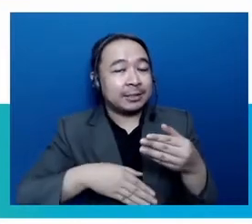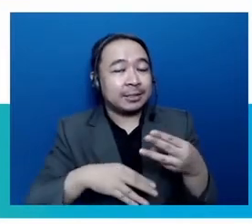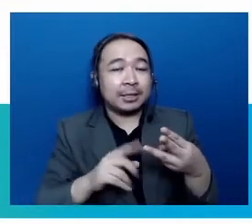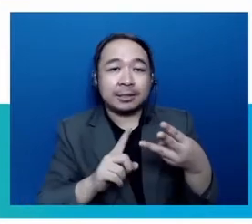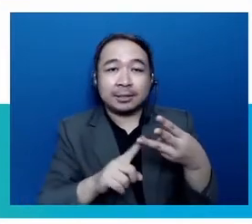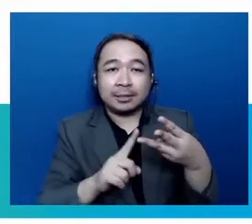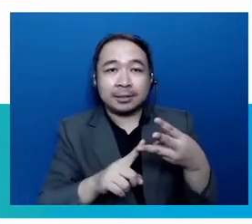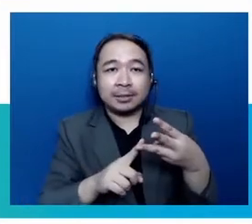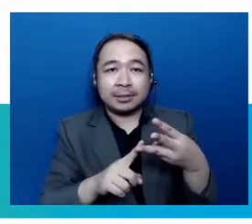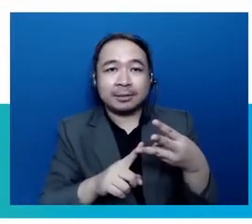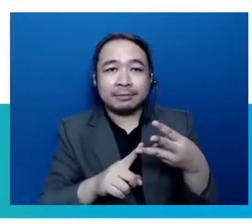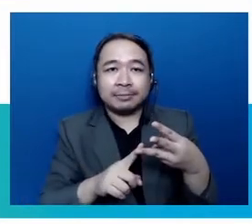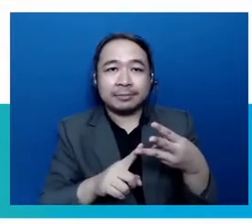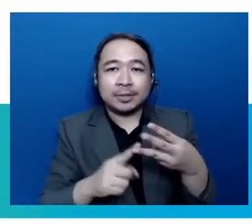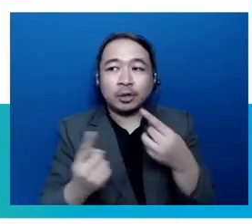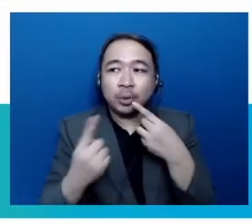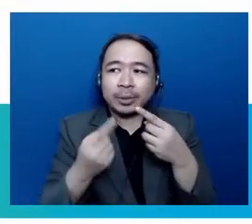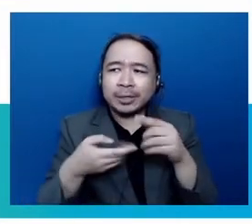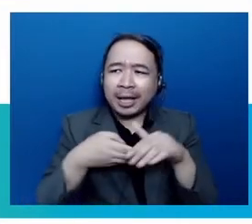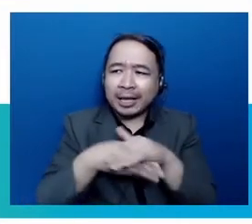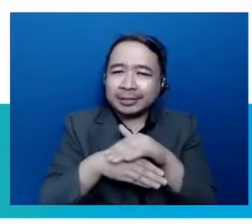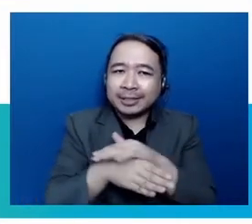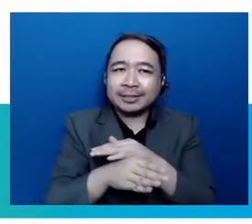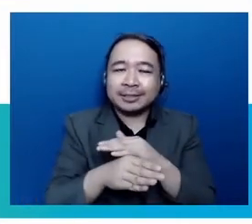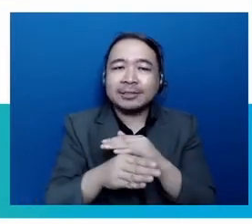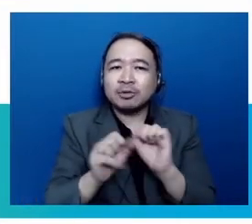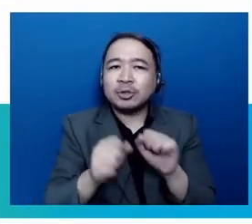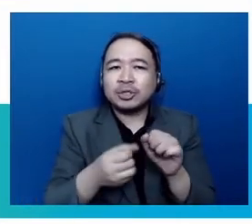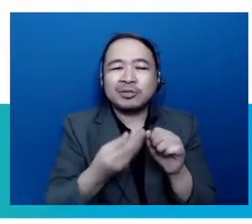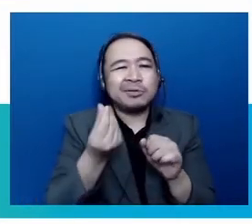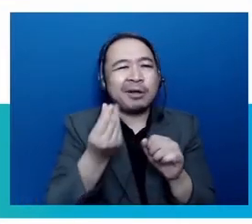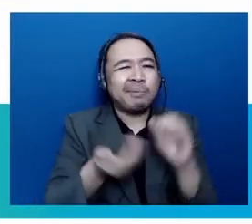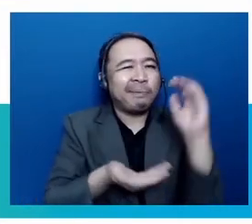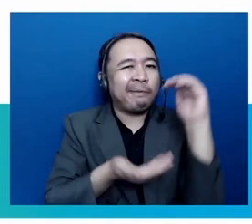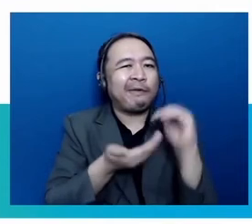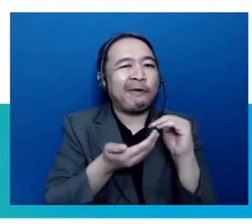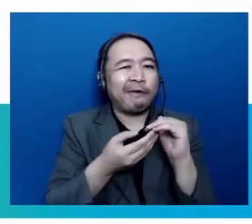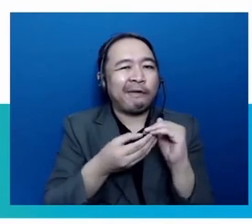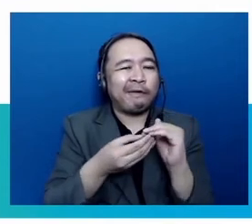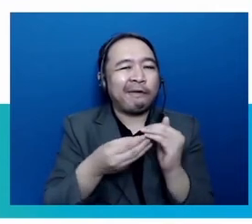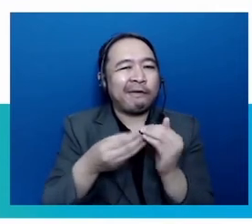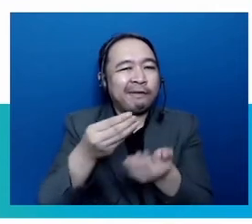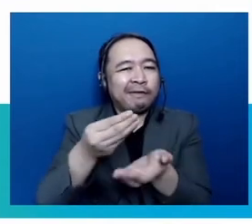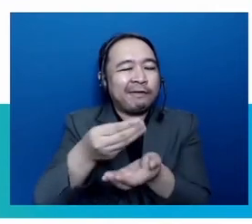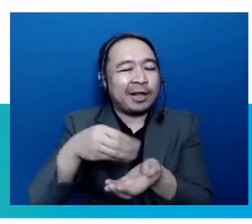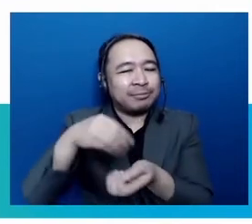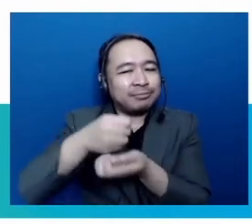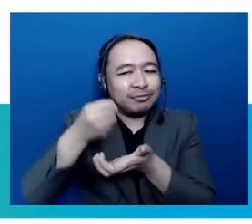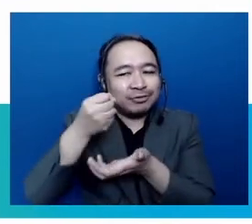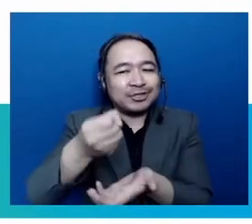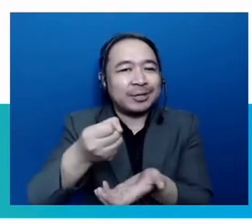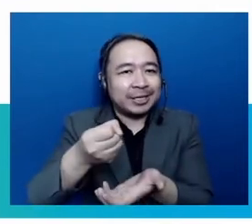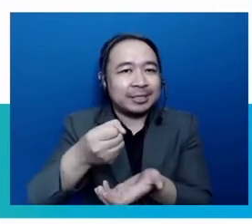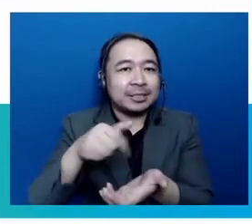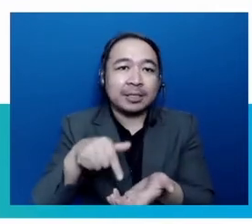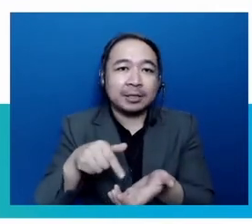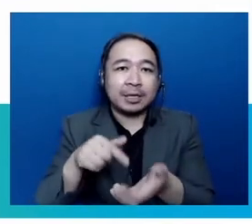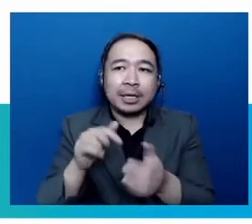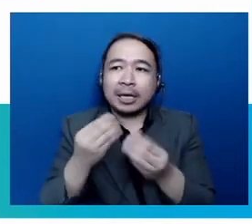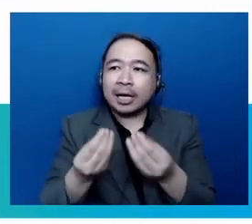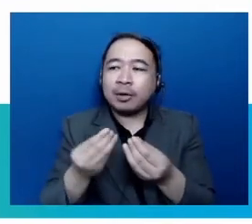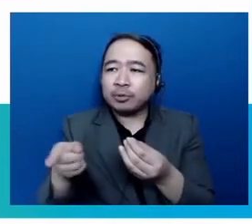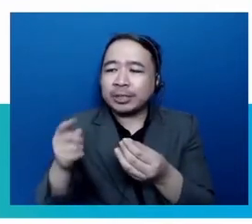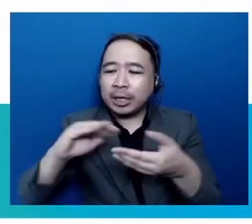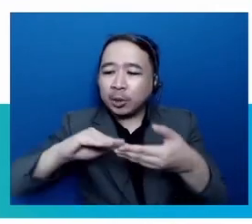there was talk about access to affordable finance. And this piece of access to affordable finance, to make the link to the local